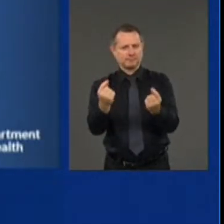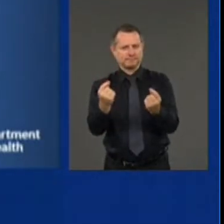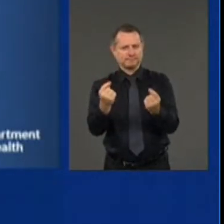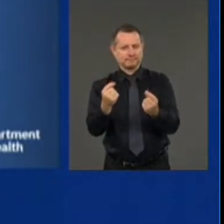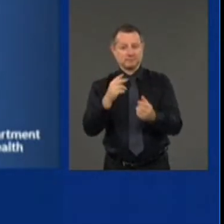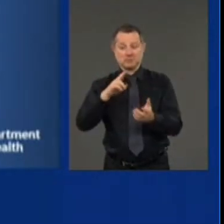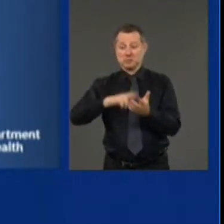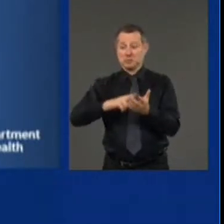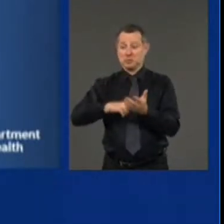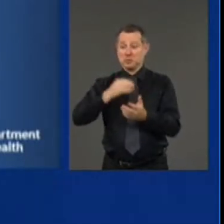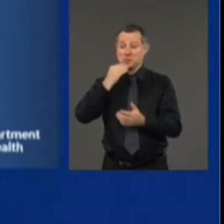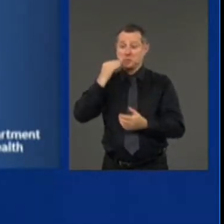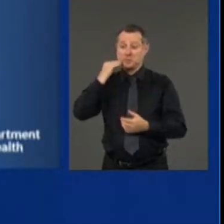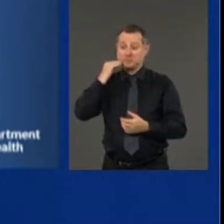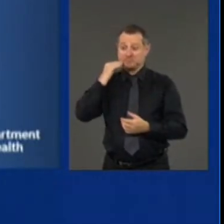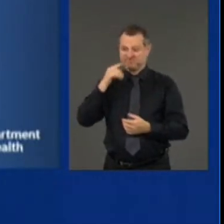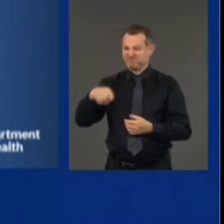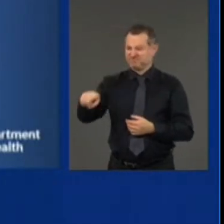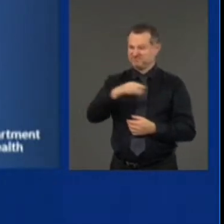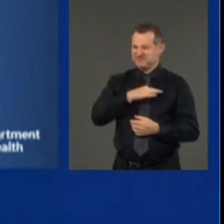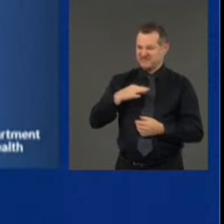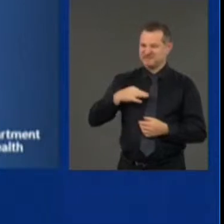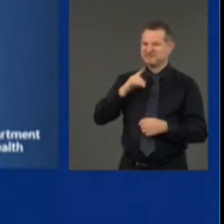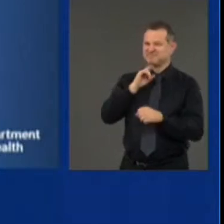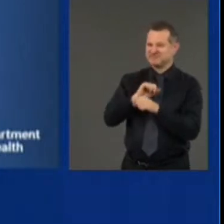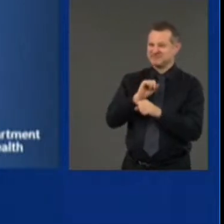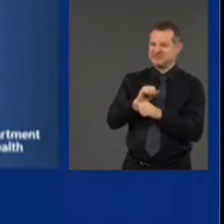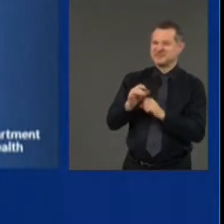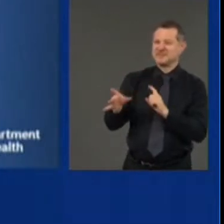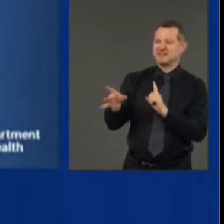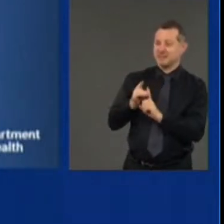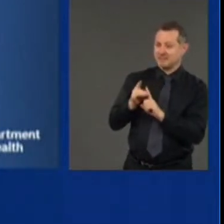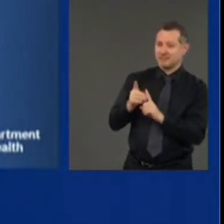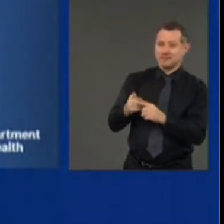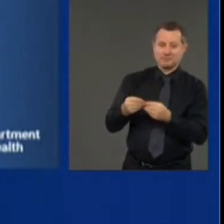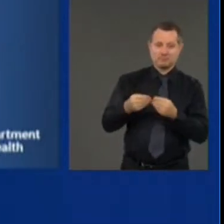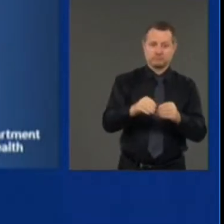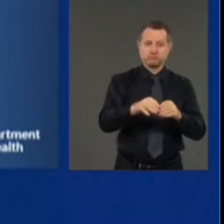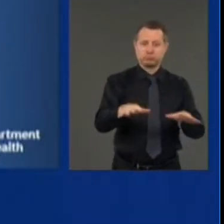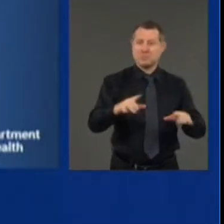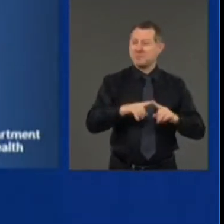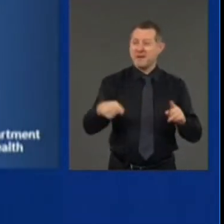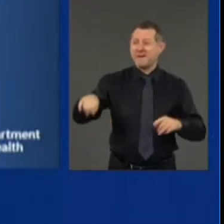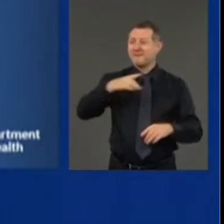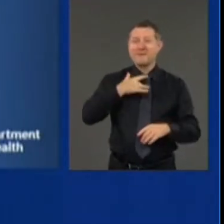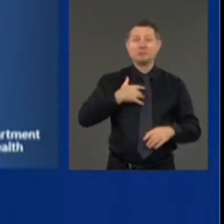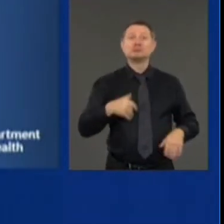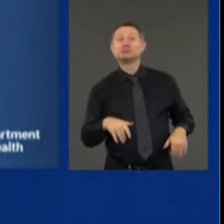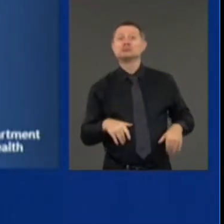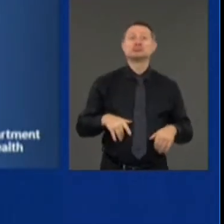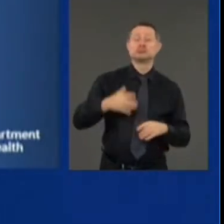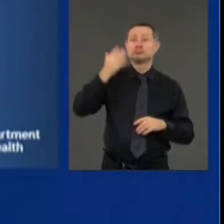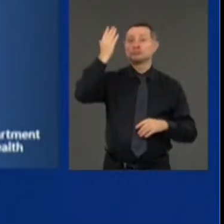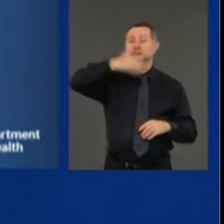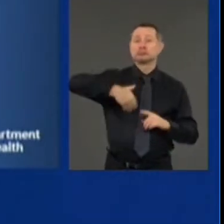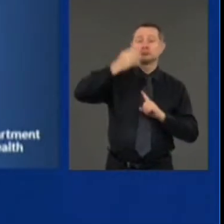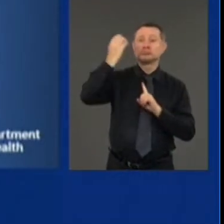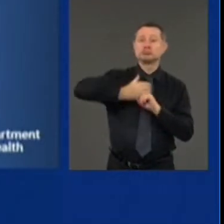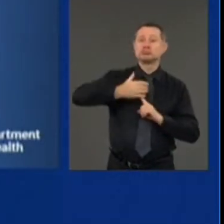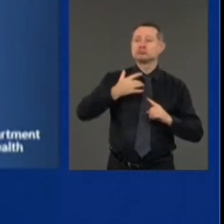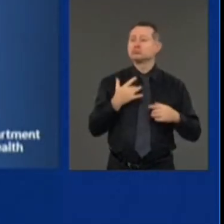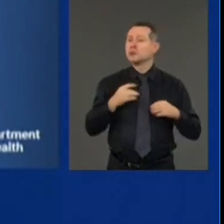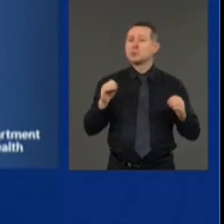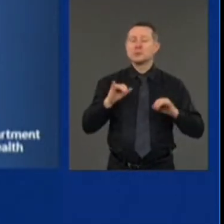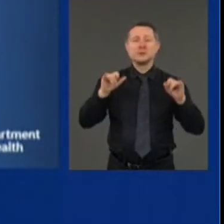actually asymptomatic. And as just mentioned, testing was not available then. And let's just say, for argument's sake, that